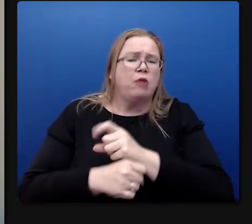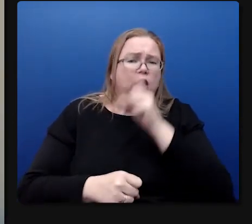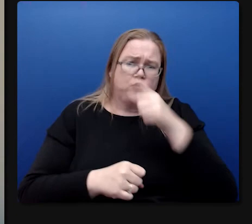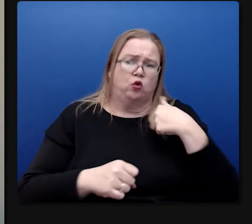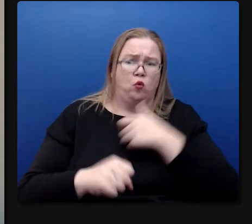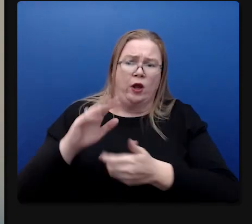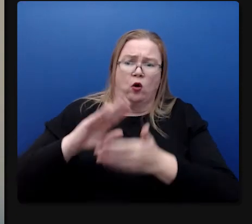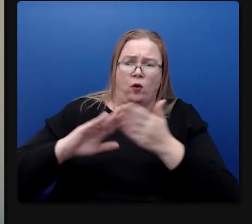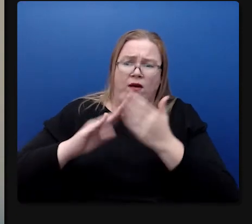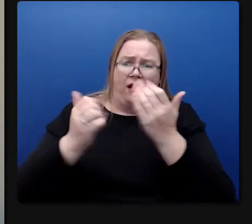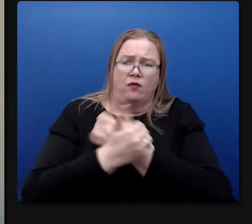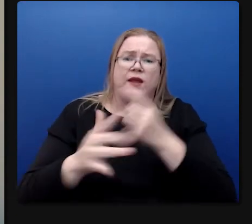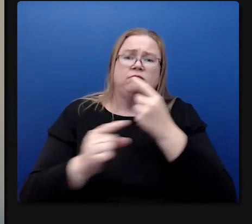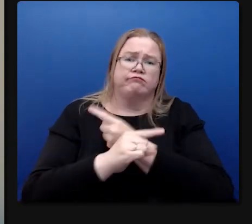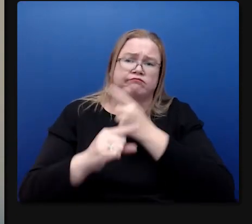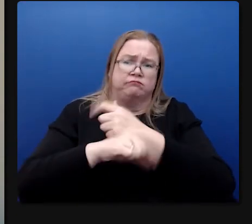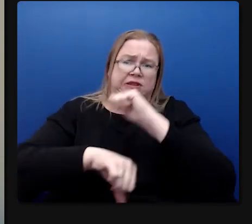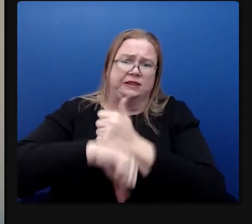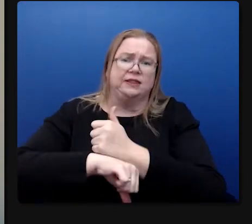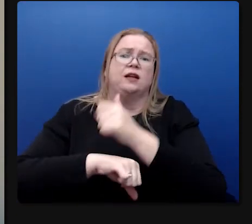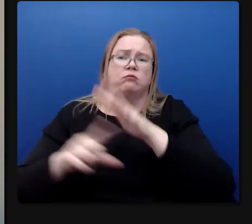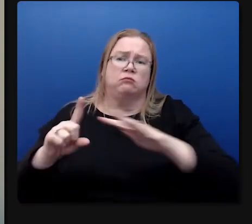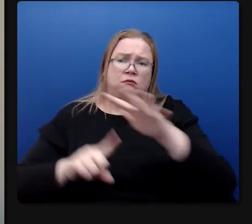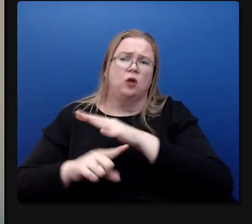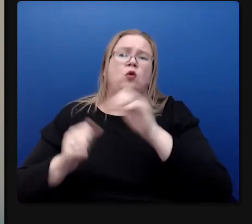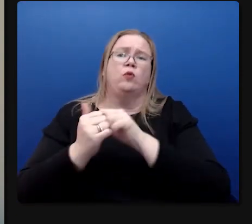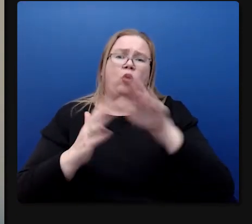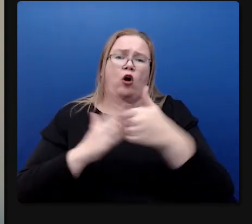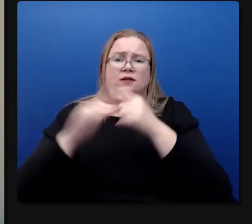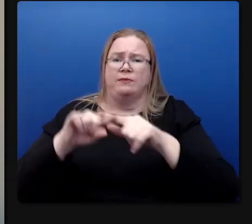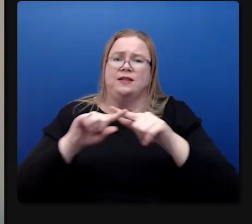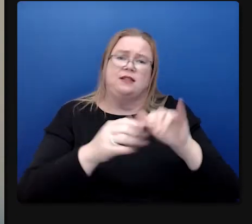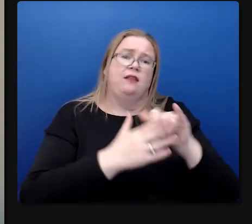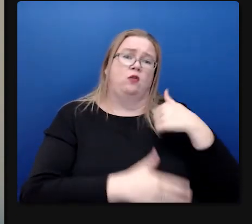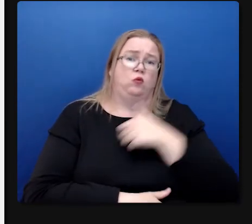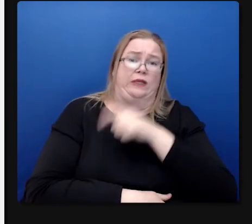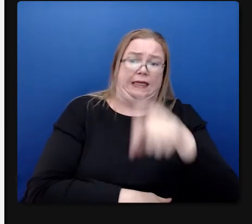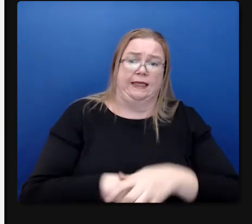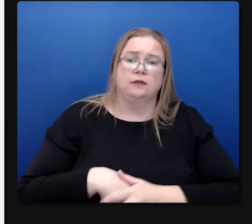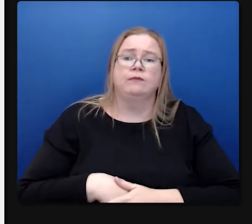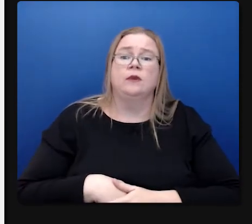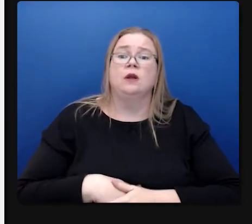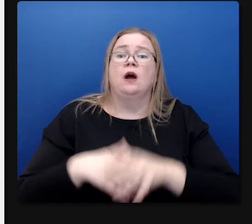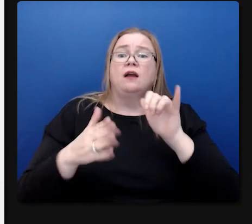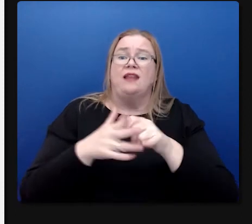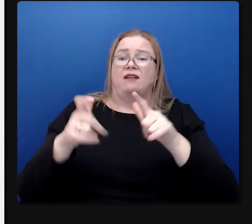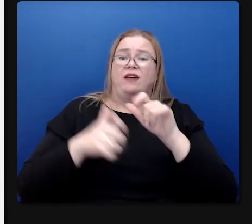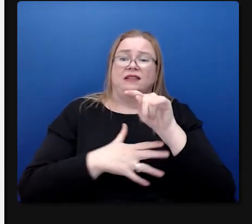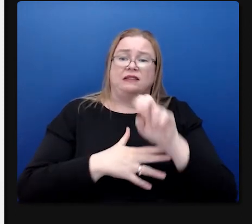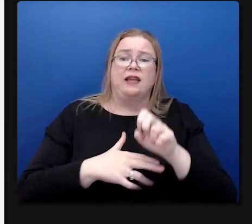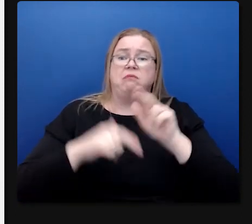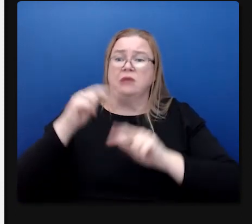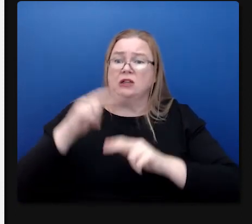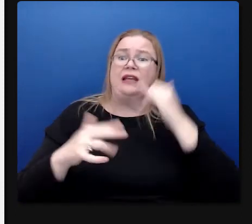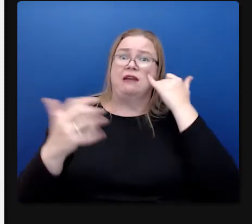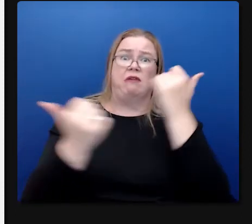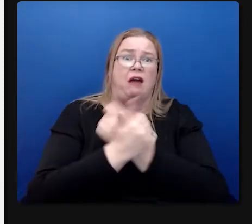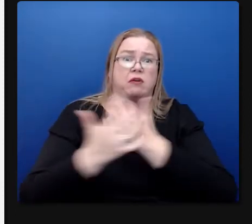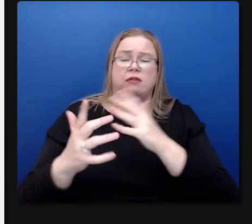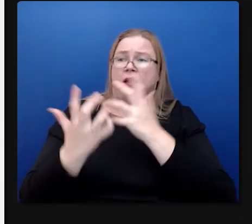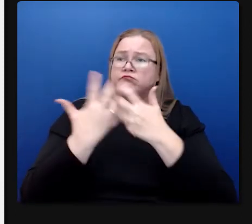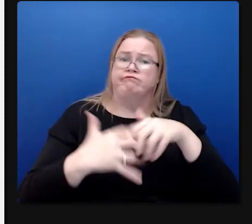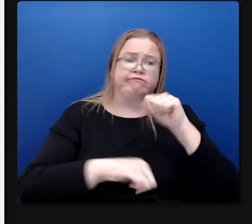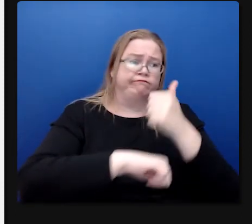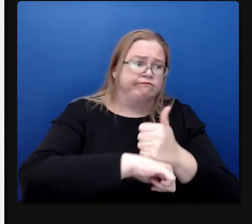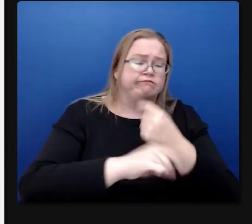that we're executing things with a properly set up Ruby environment with all the dependencies we need. And that Fastlane build, if everything is set